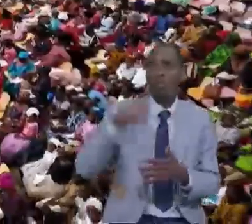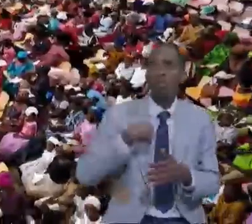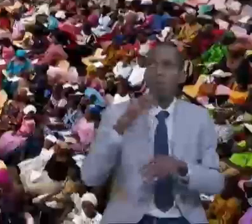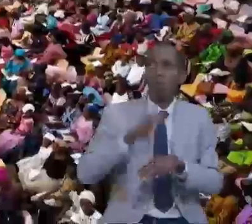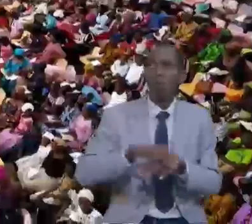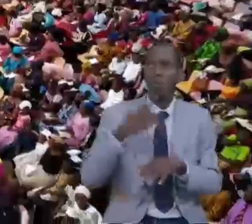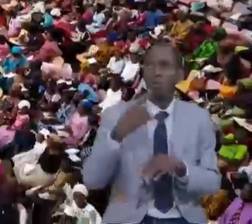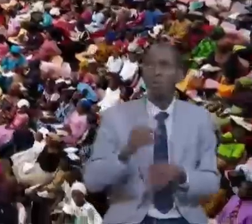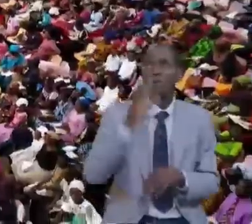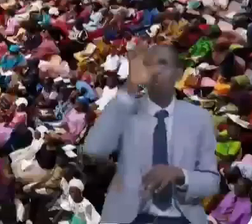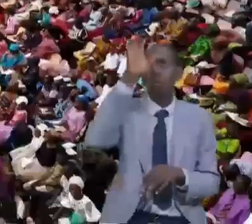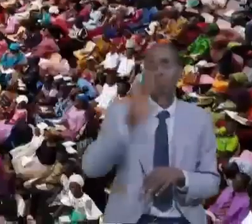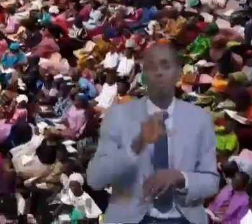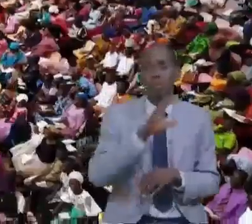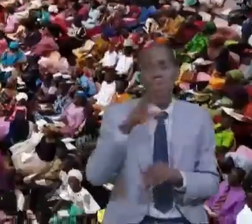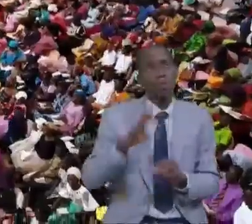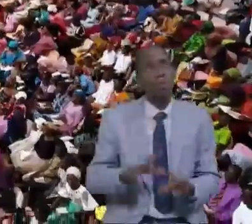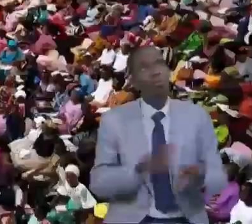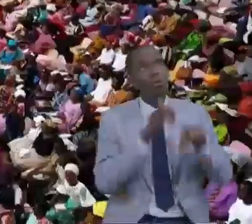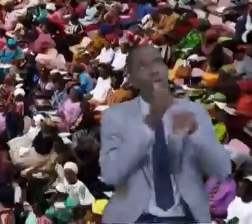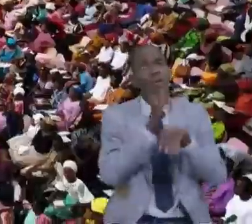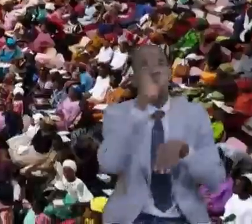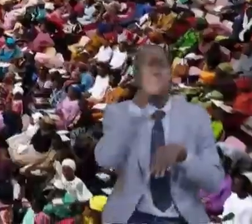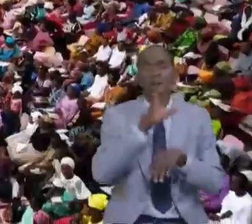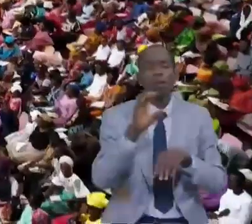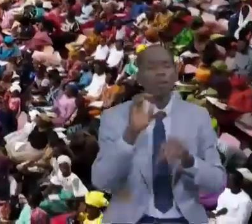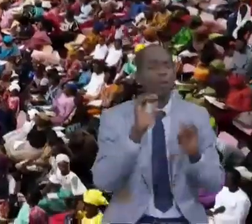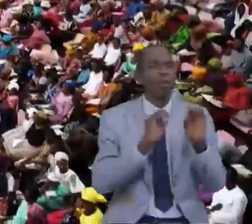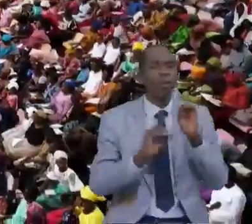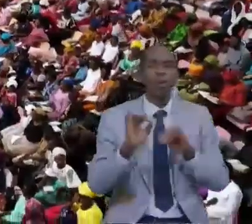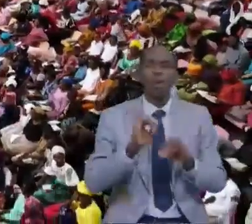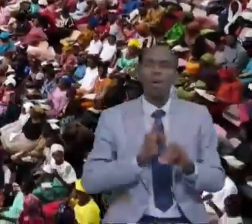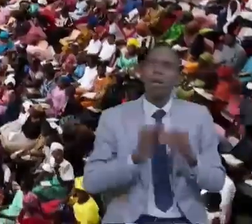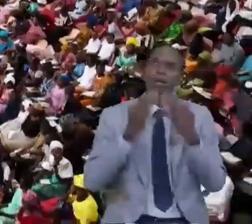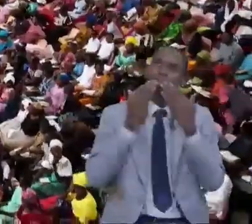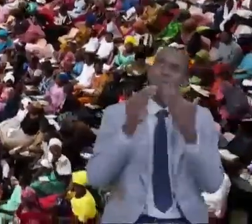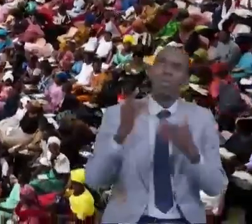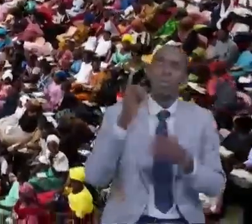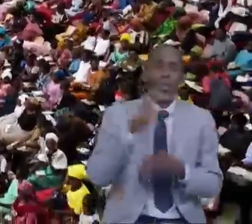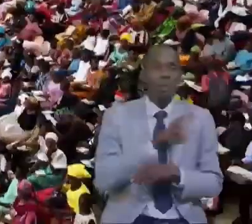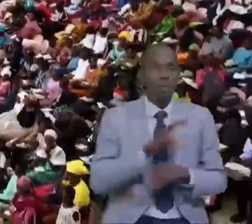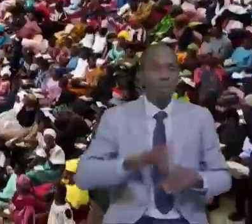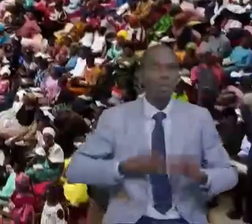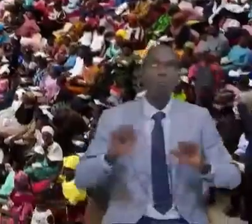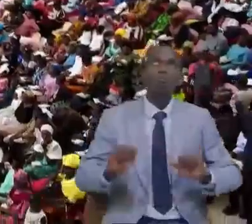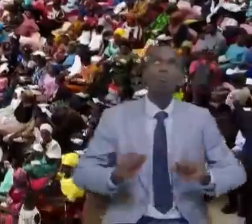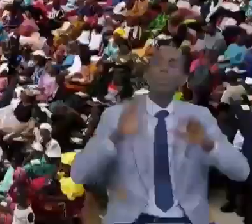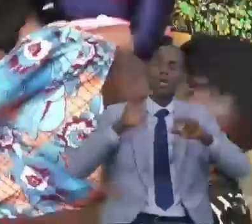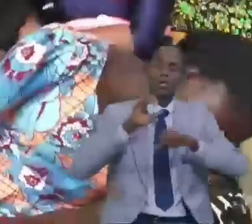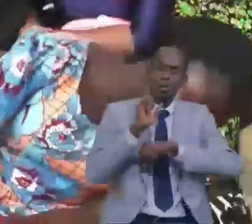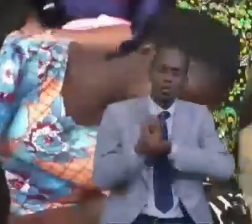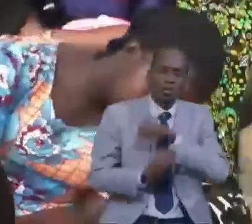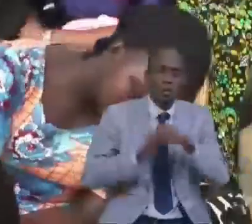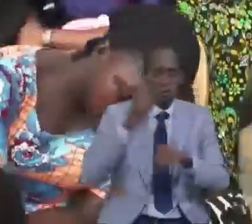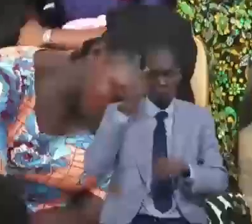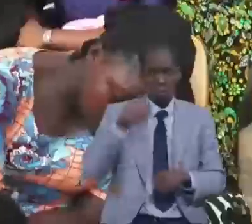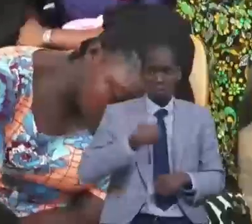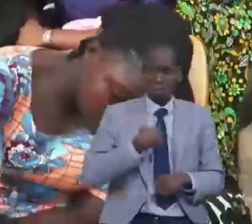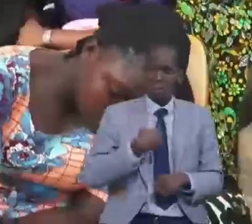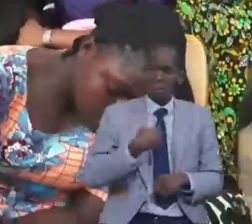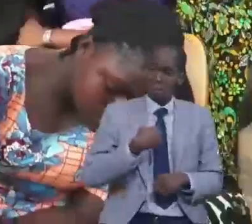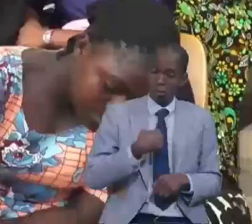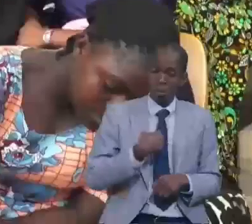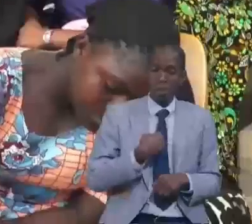me, even me. Because of that suffering and because of that surrender, submission